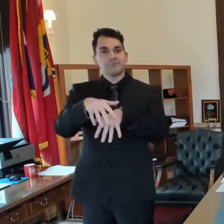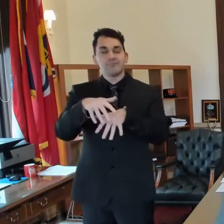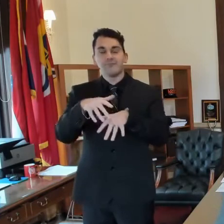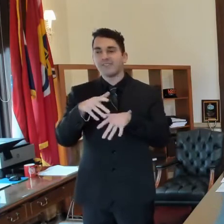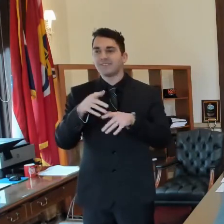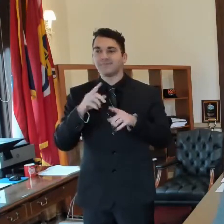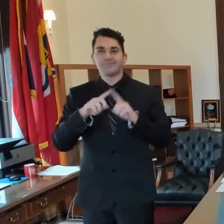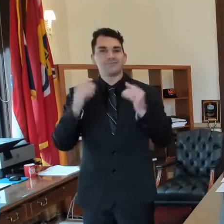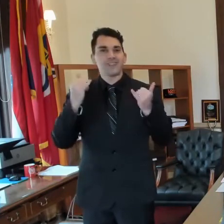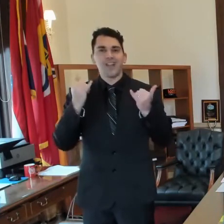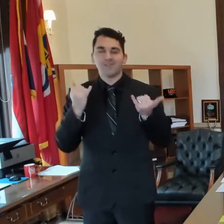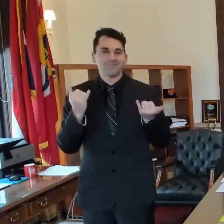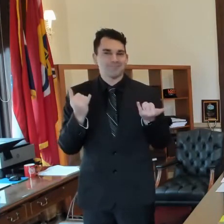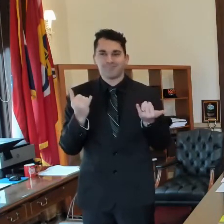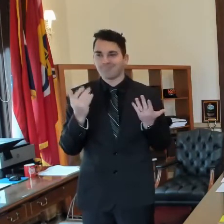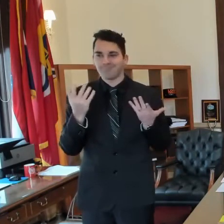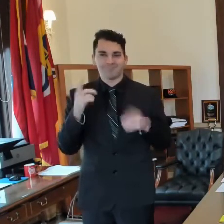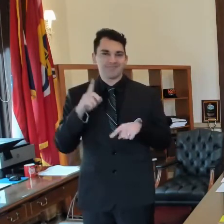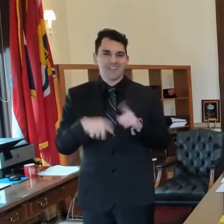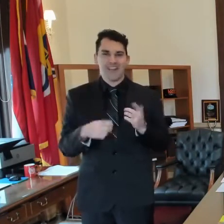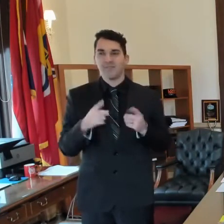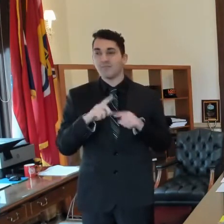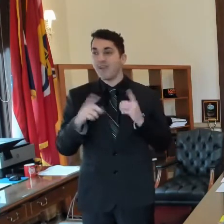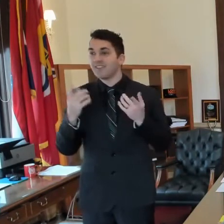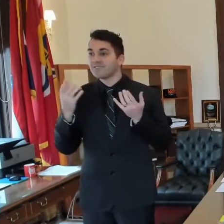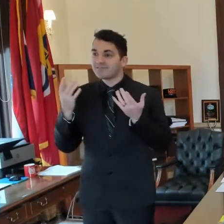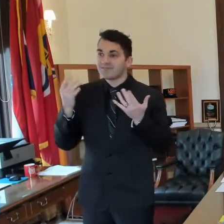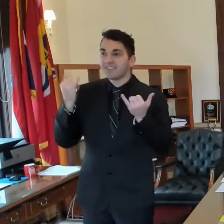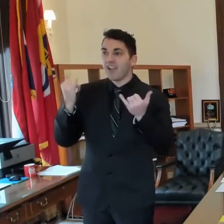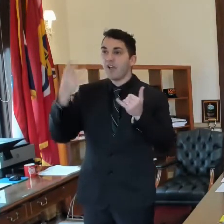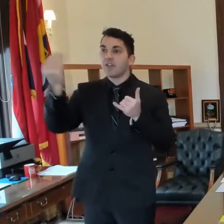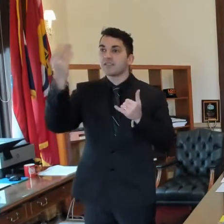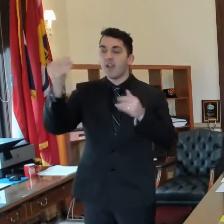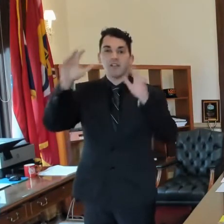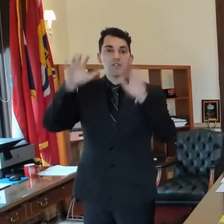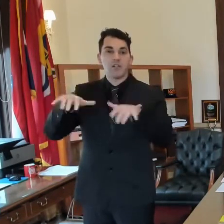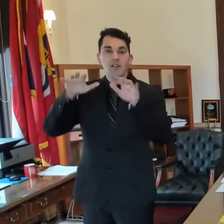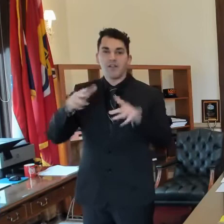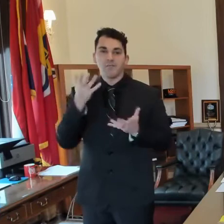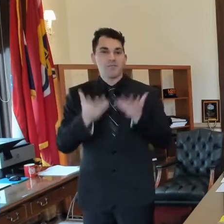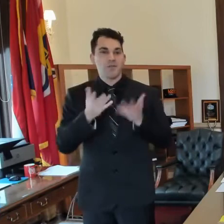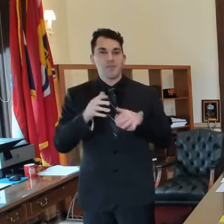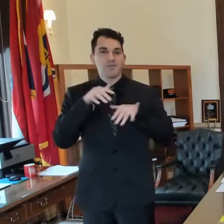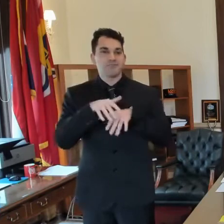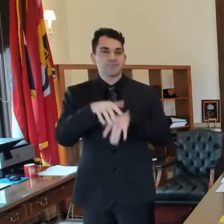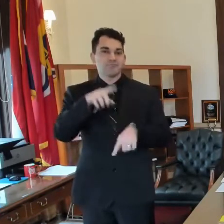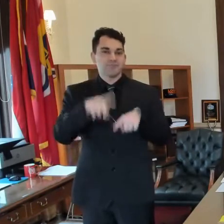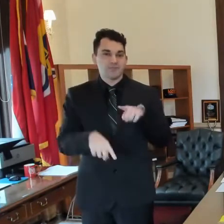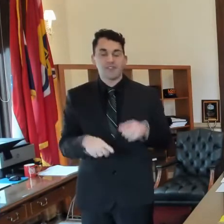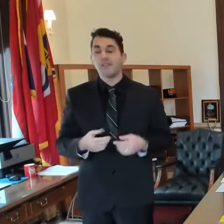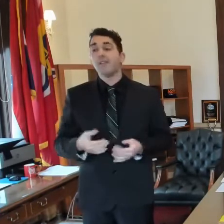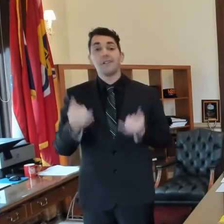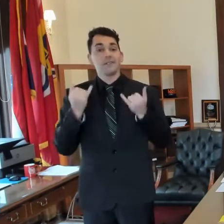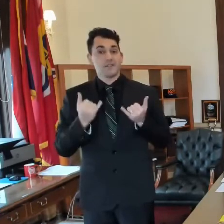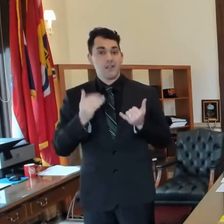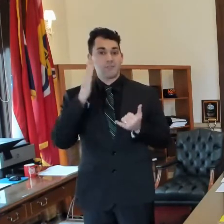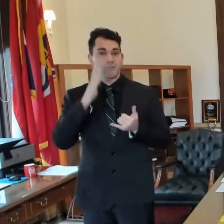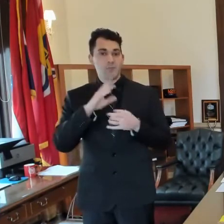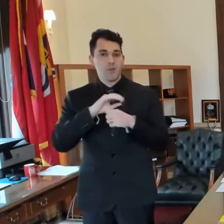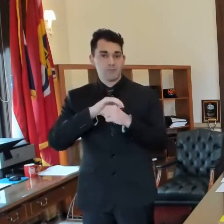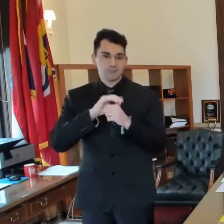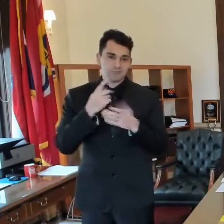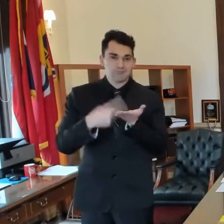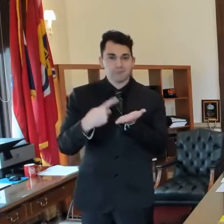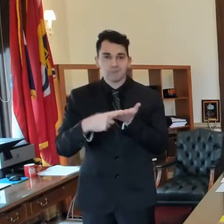able to parade anyway. So today we're going to talk about COVID numbers, of course. We're going to talk about